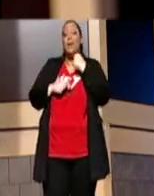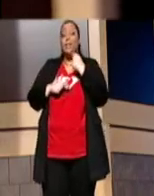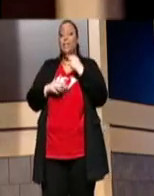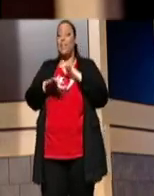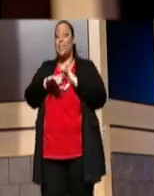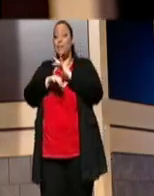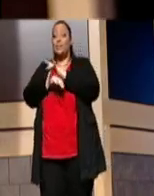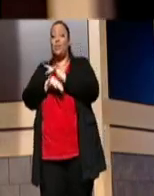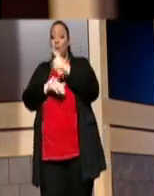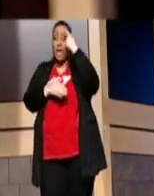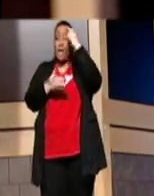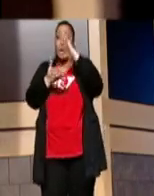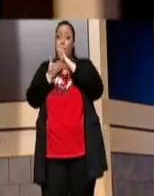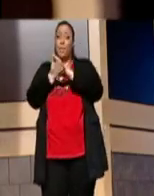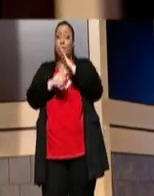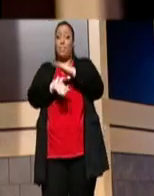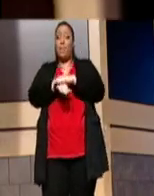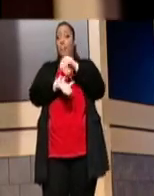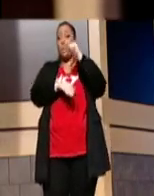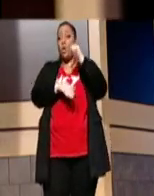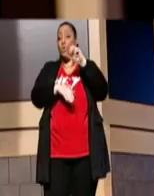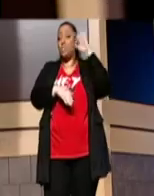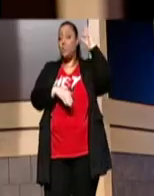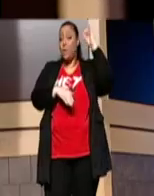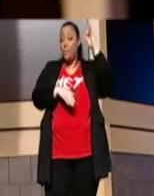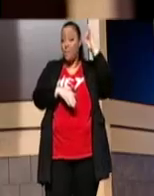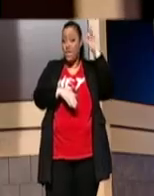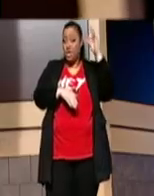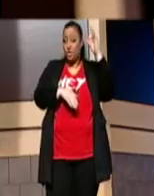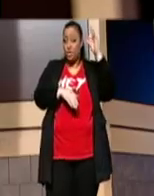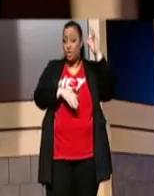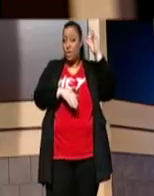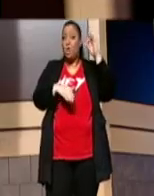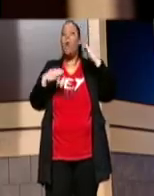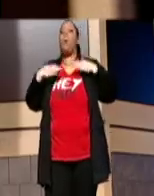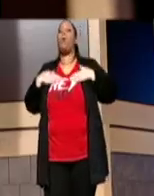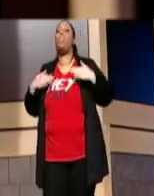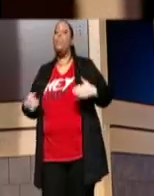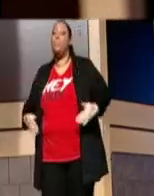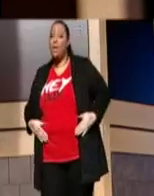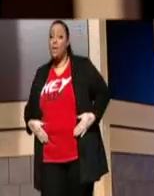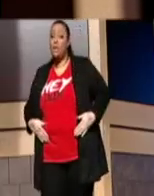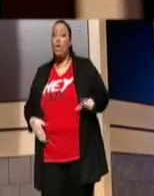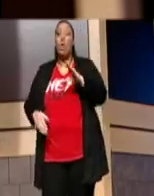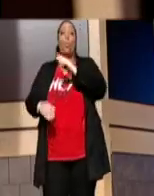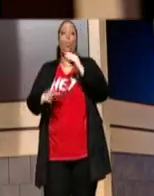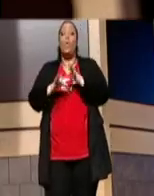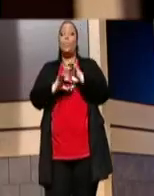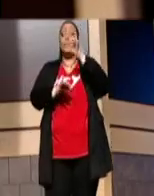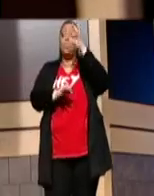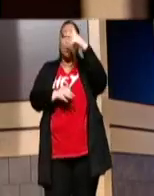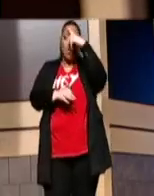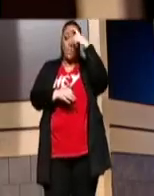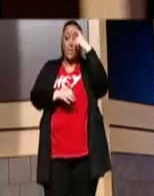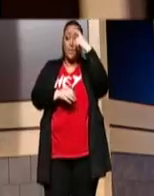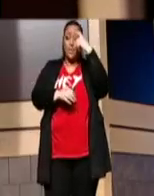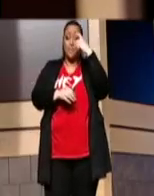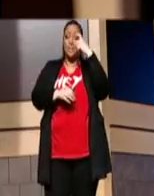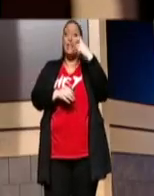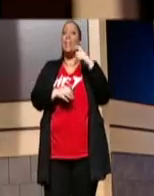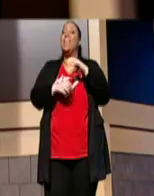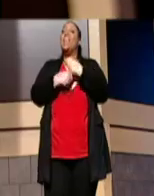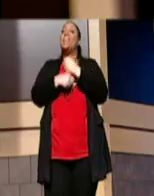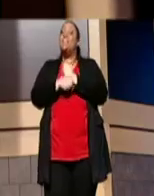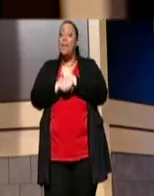believe that I'm called to be a minister, whether it's of the body or of the soul, because he made us body, soul,